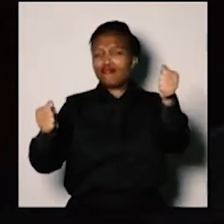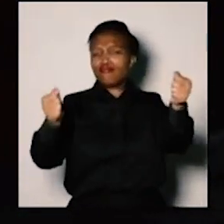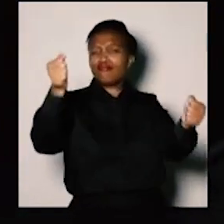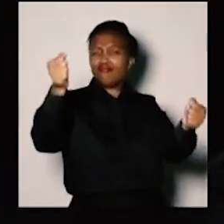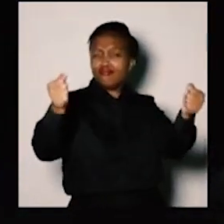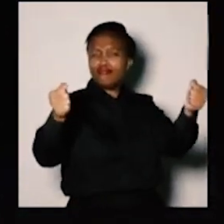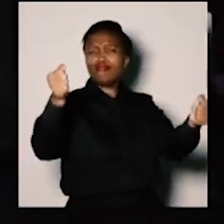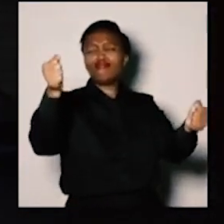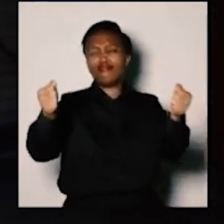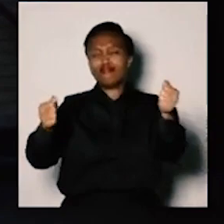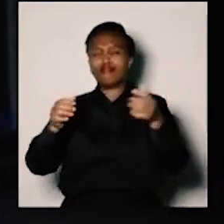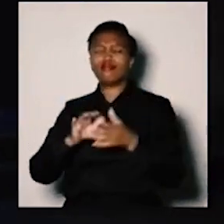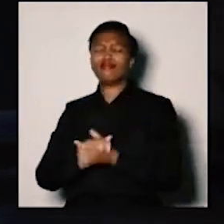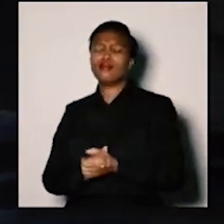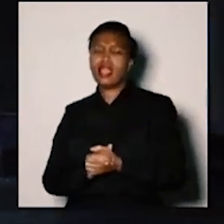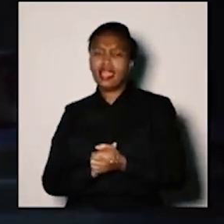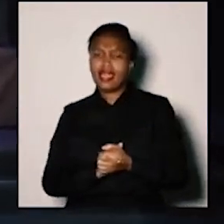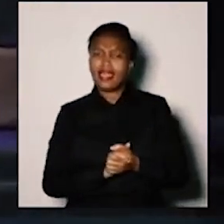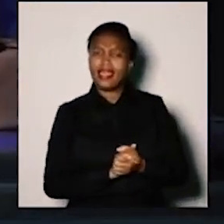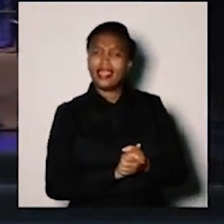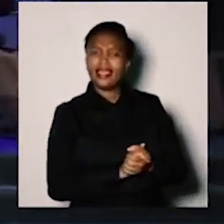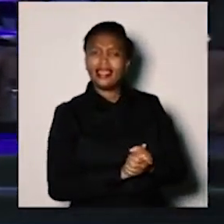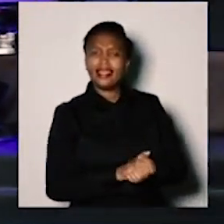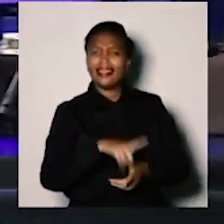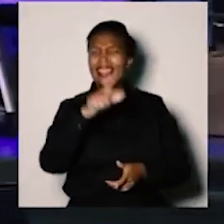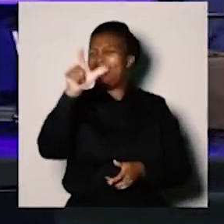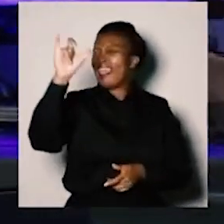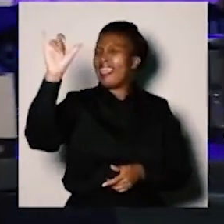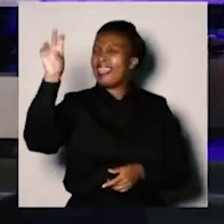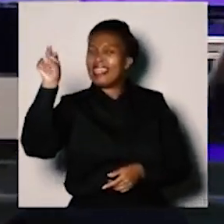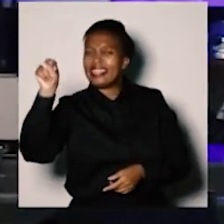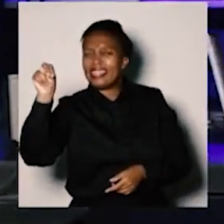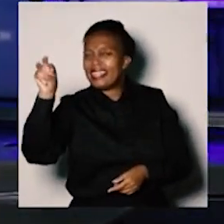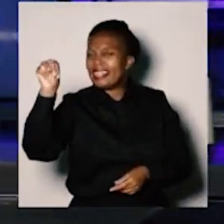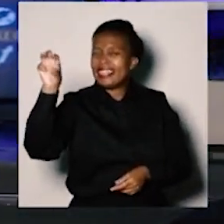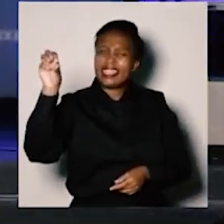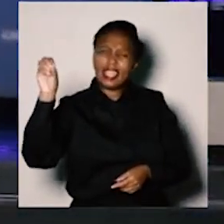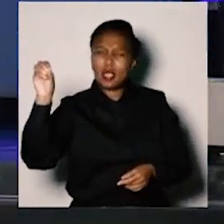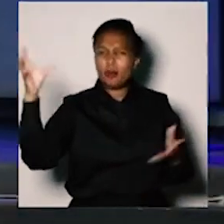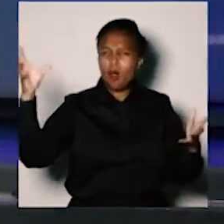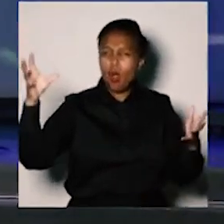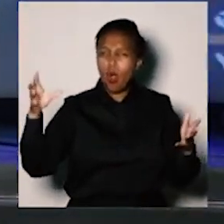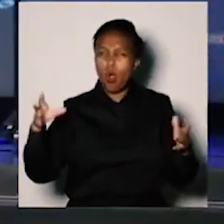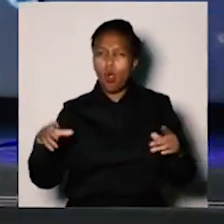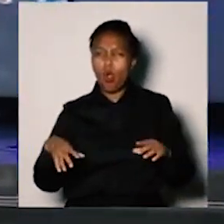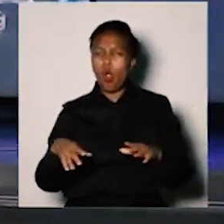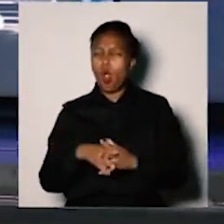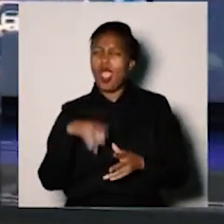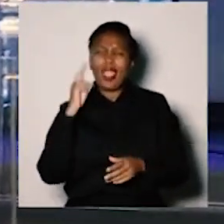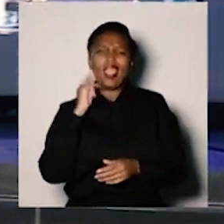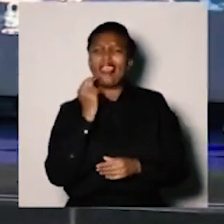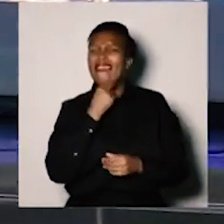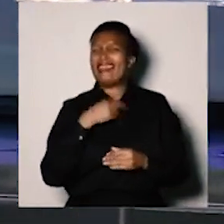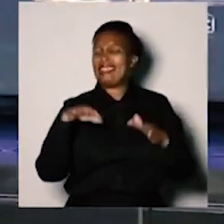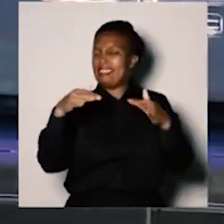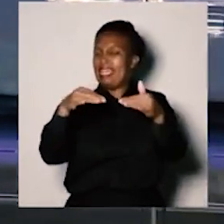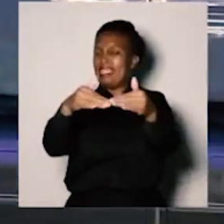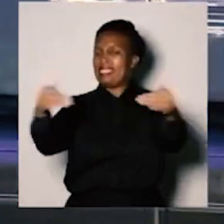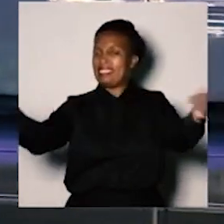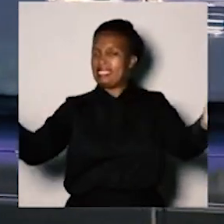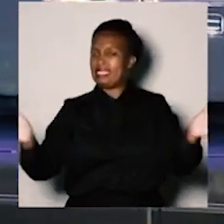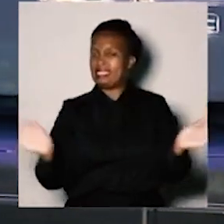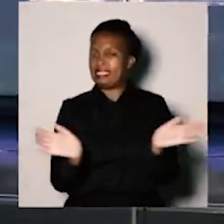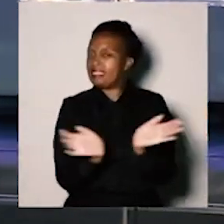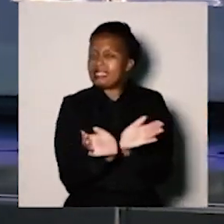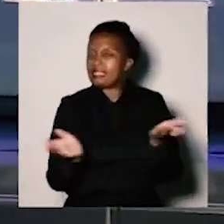find, and a limousine of a hearse in front, and a casket in there, and there's nothing wrong with that. And we